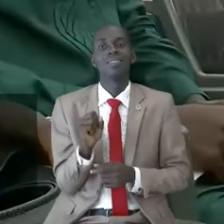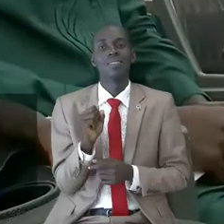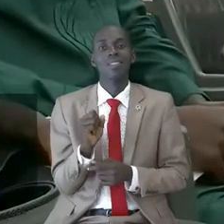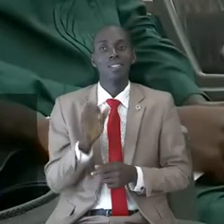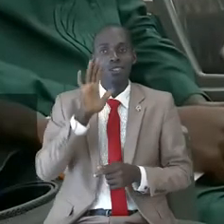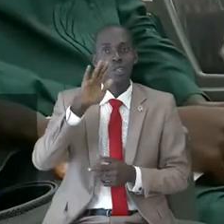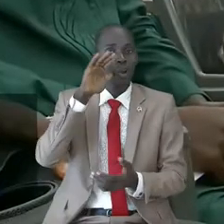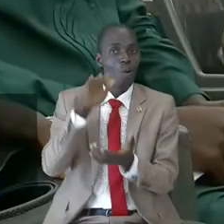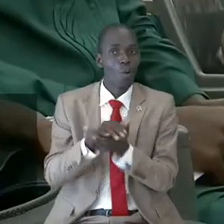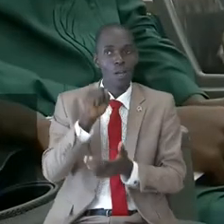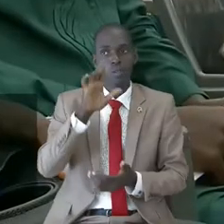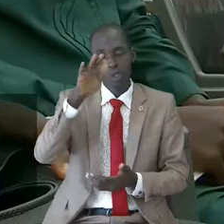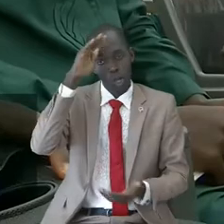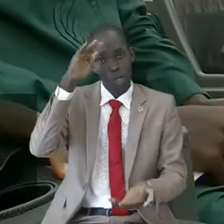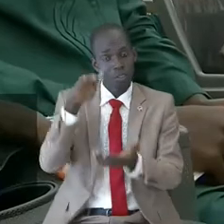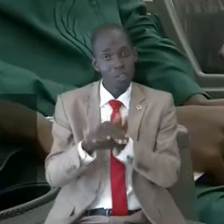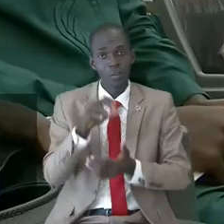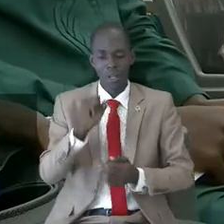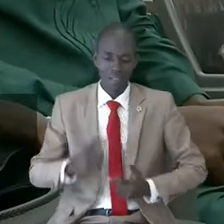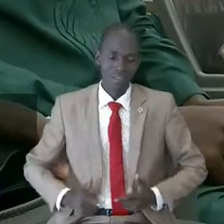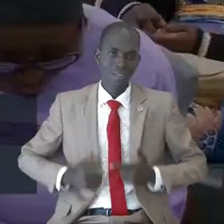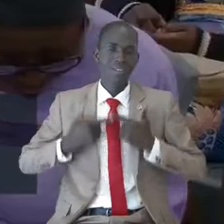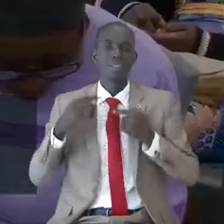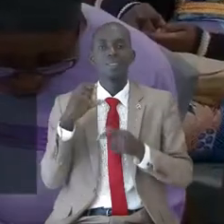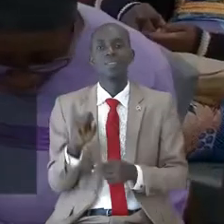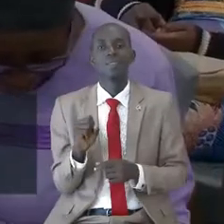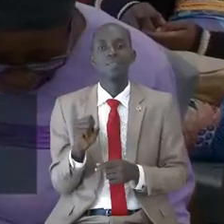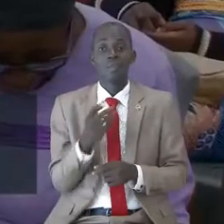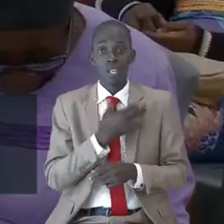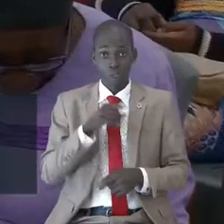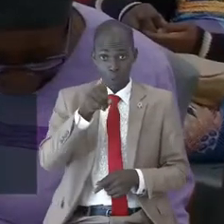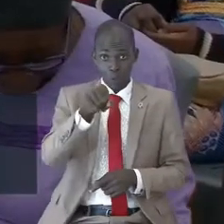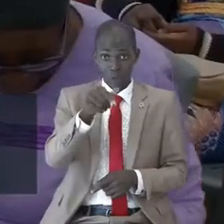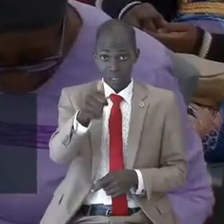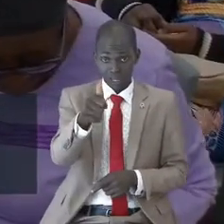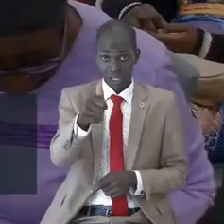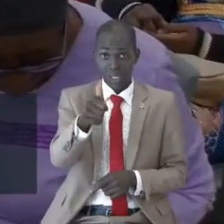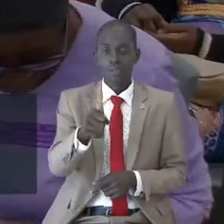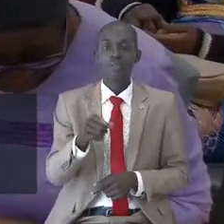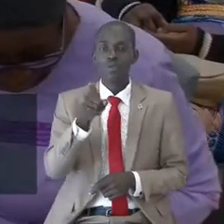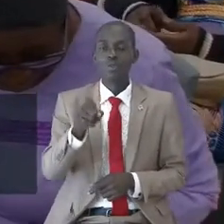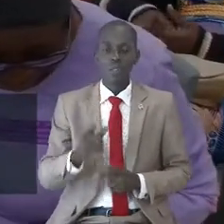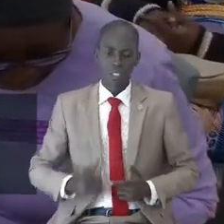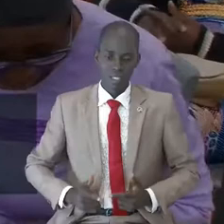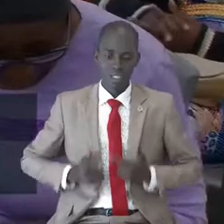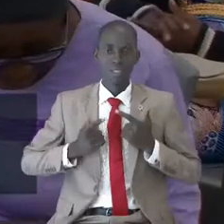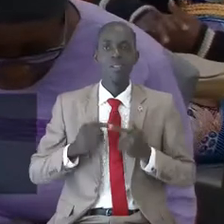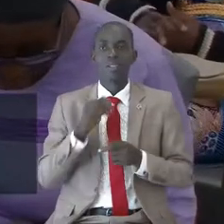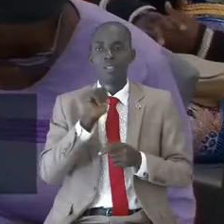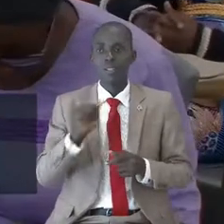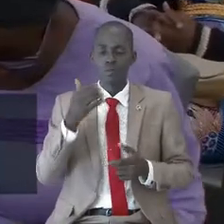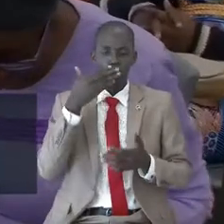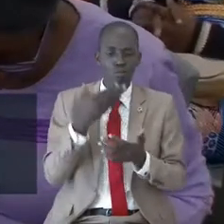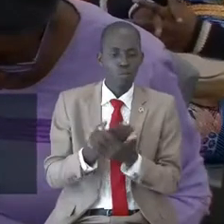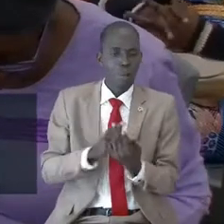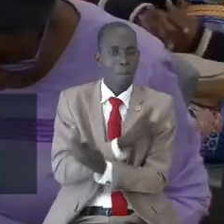Your wife, your husband liveth. Amen. And you yourself, you live in good